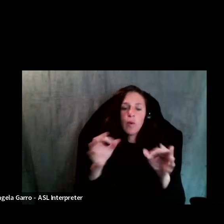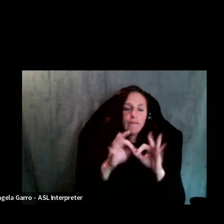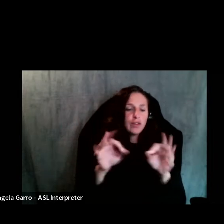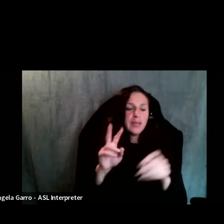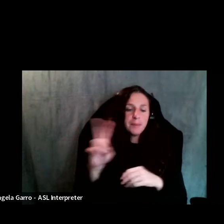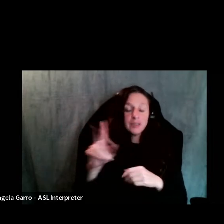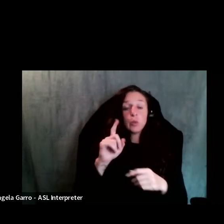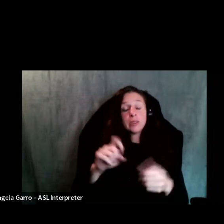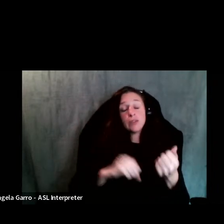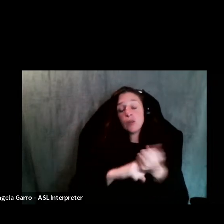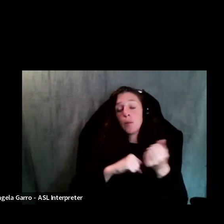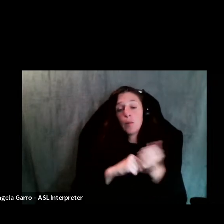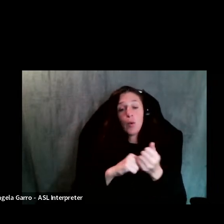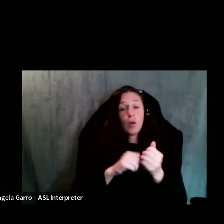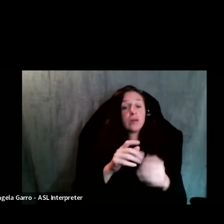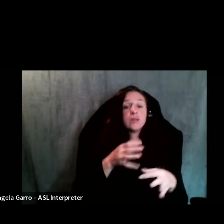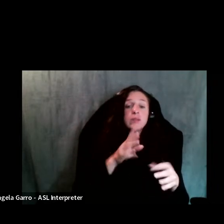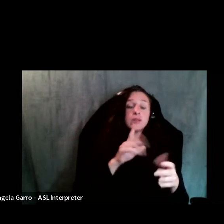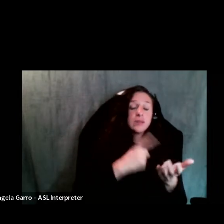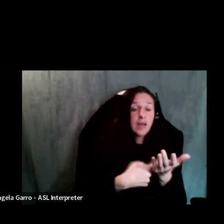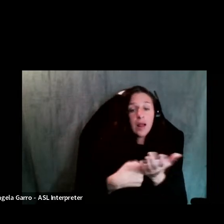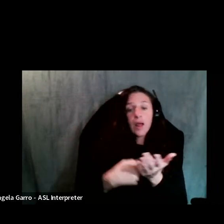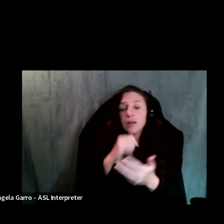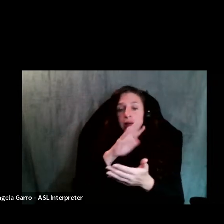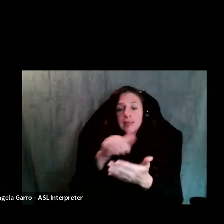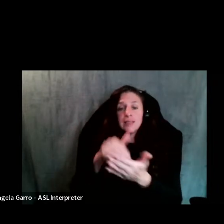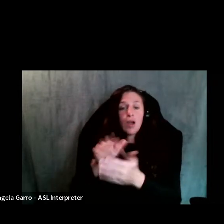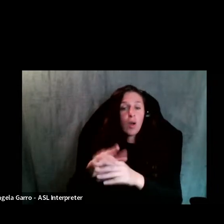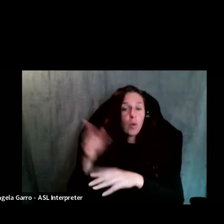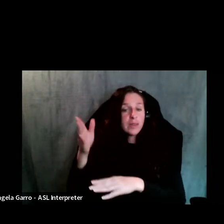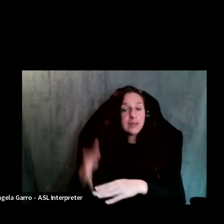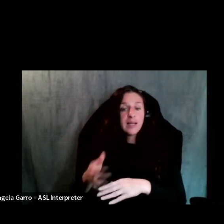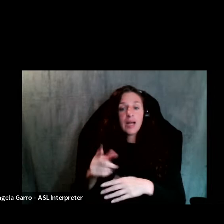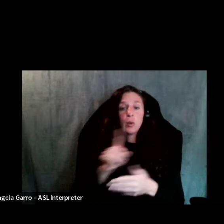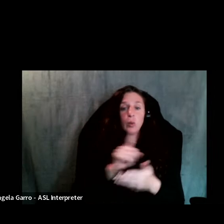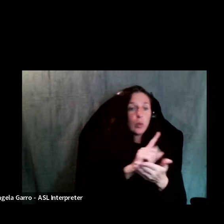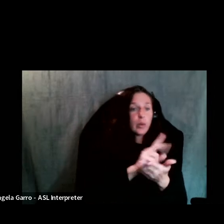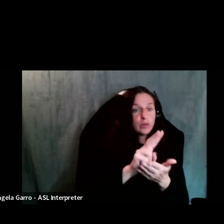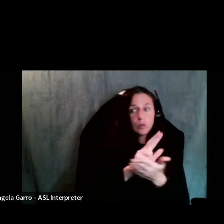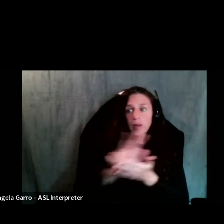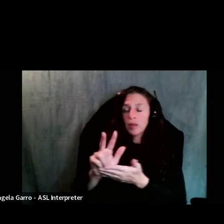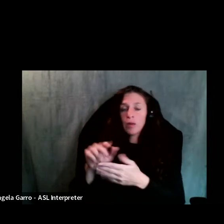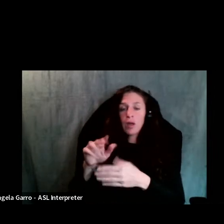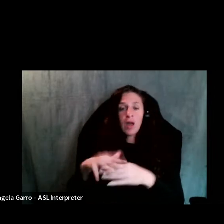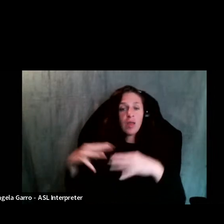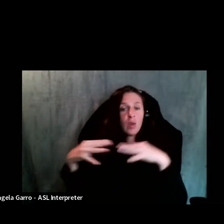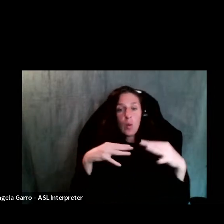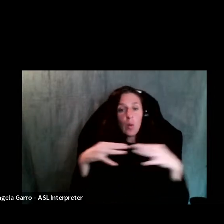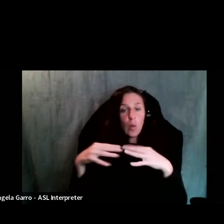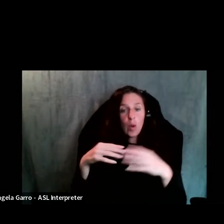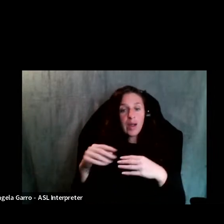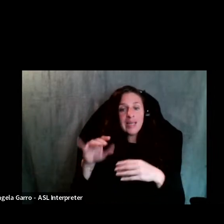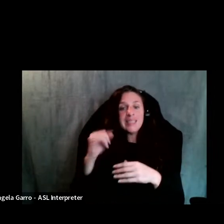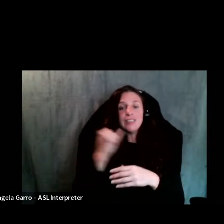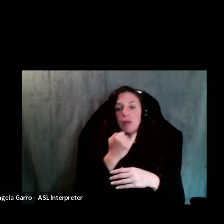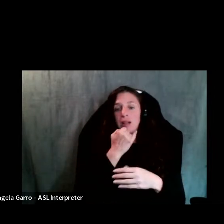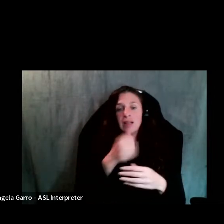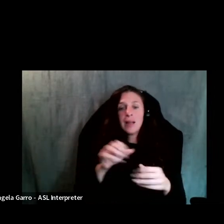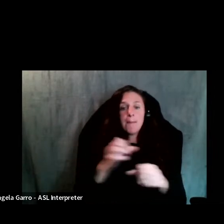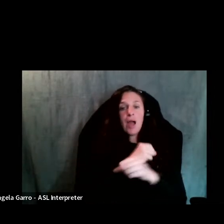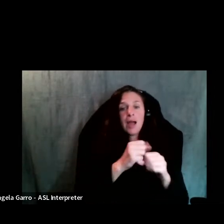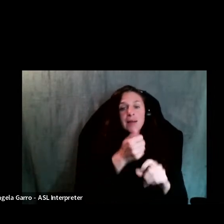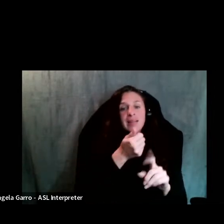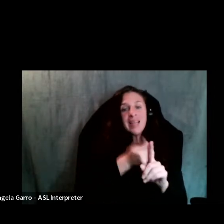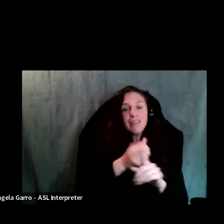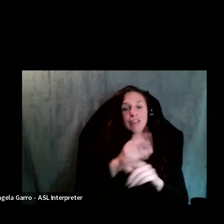support dialogue and not censure on one side. Week 2 or week 3 of the war on Gaza, Israel bombed every single cell tower, internet